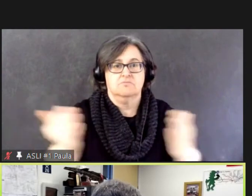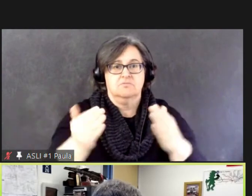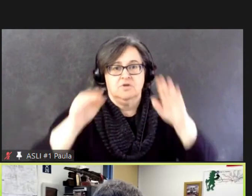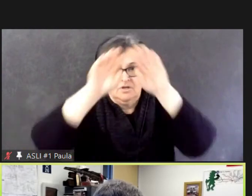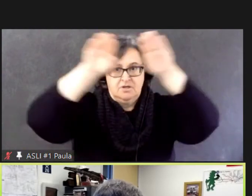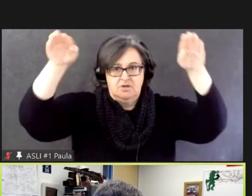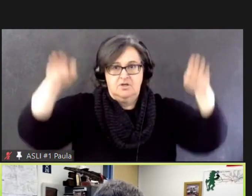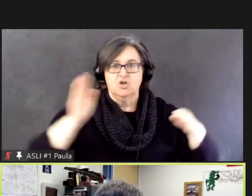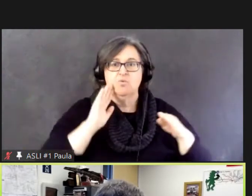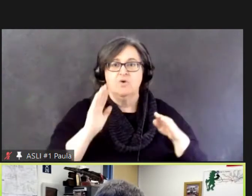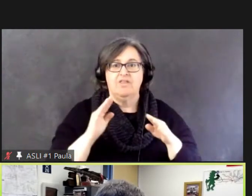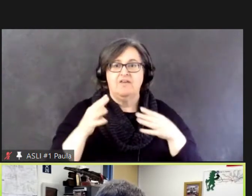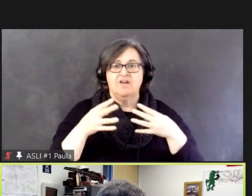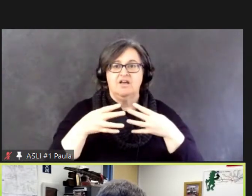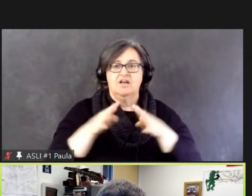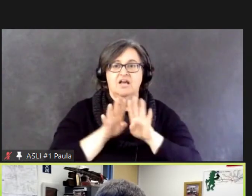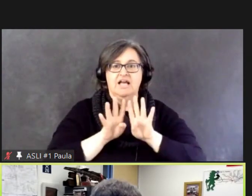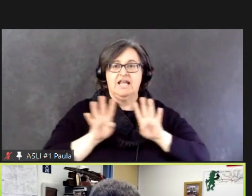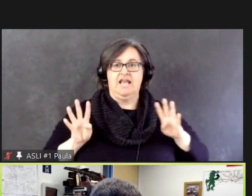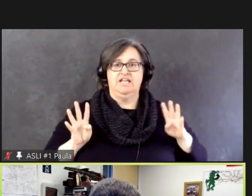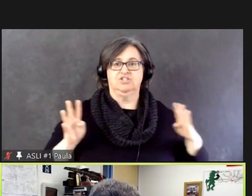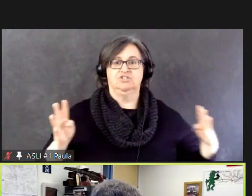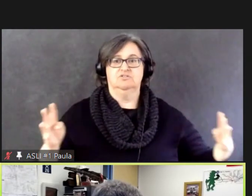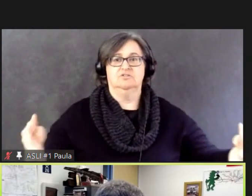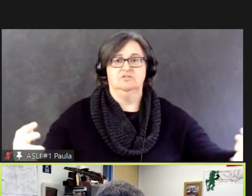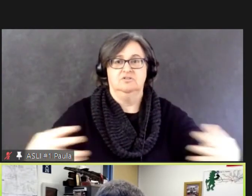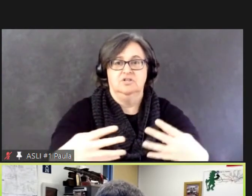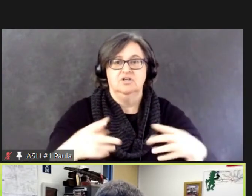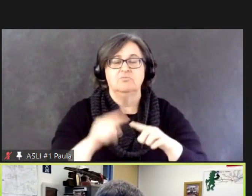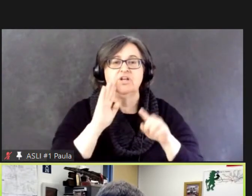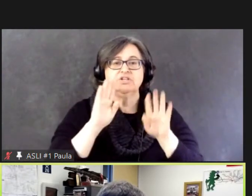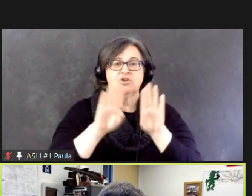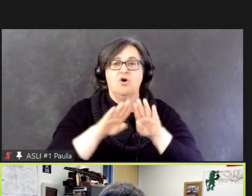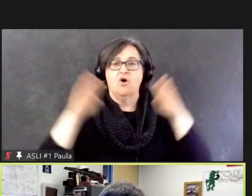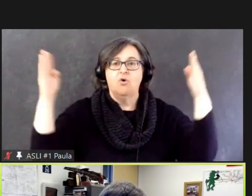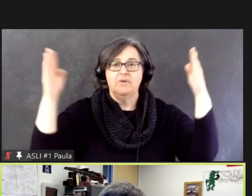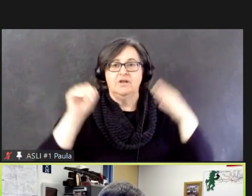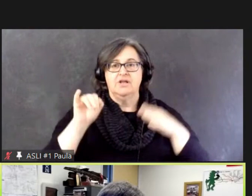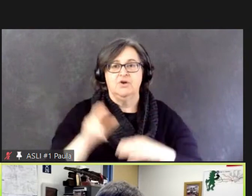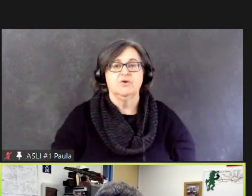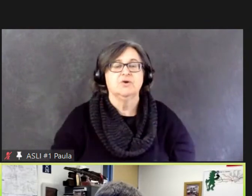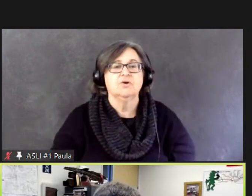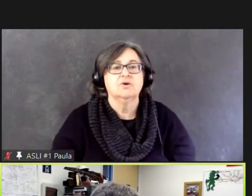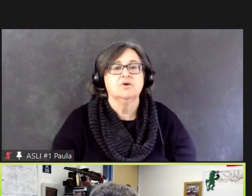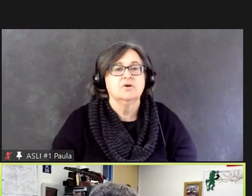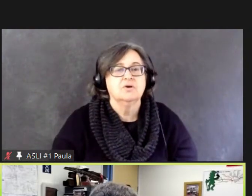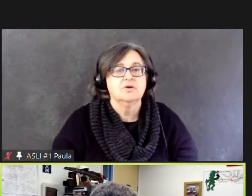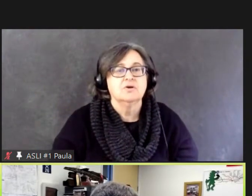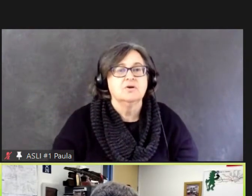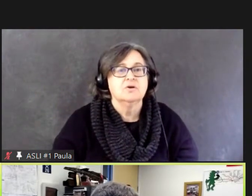cage built around it and access gates, but it's an open air facility. Next slide.